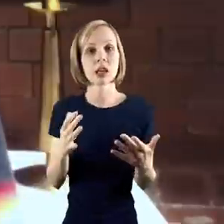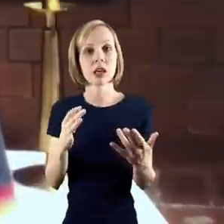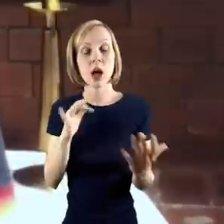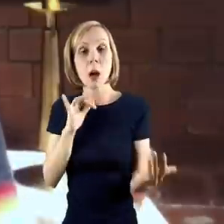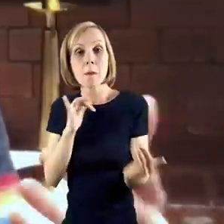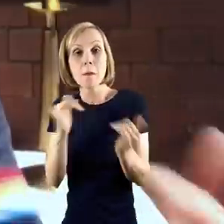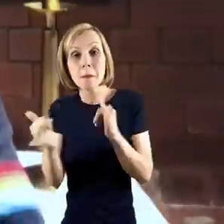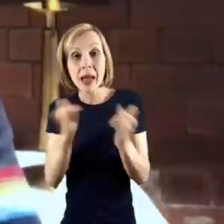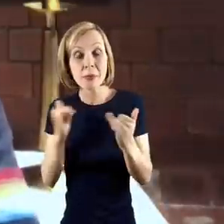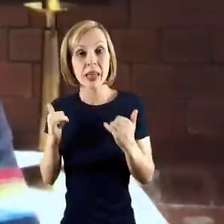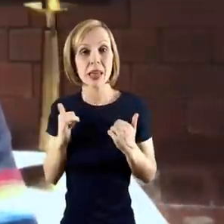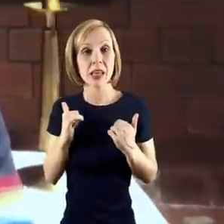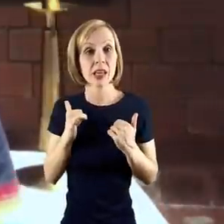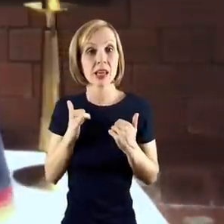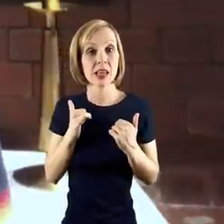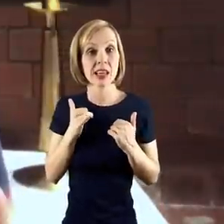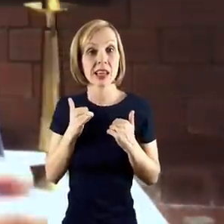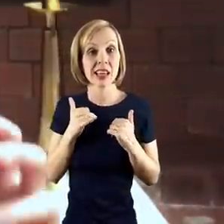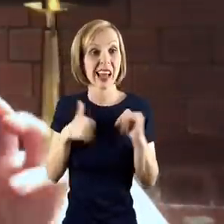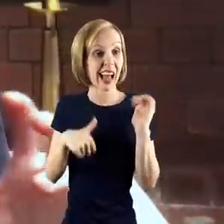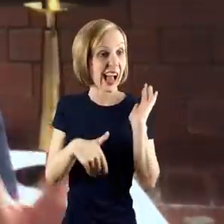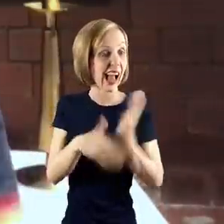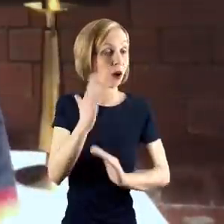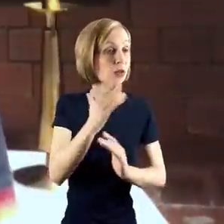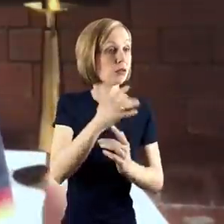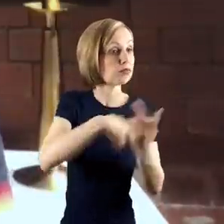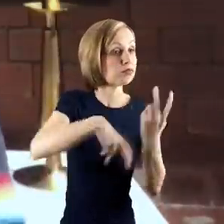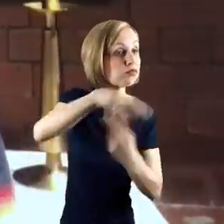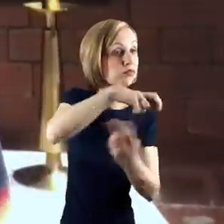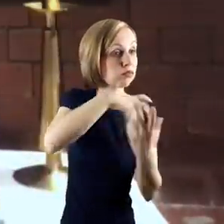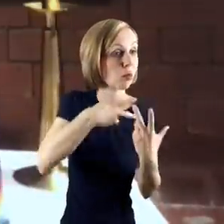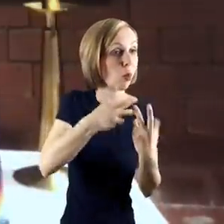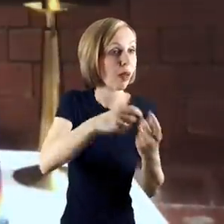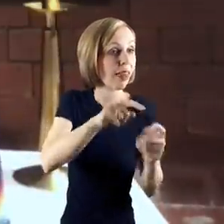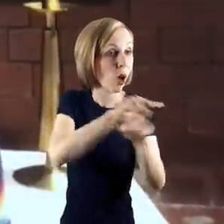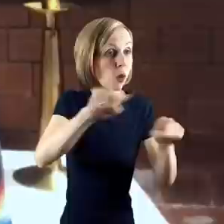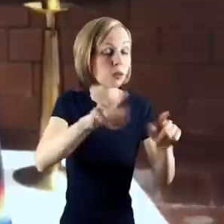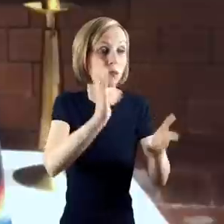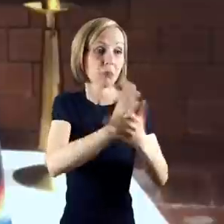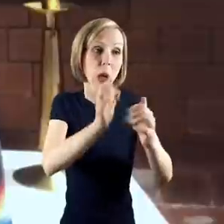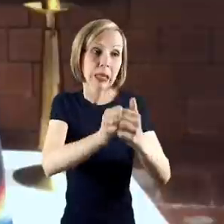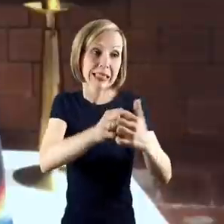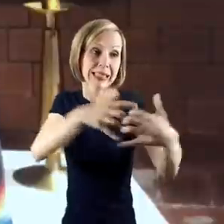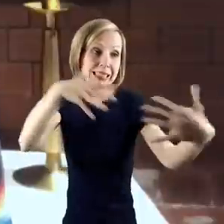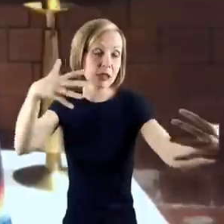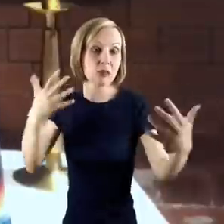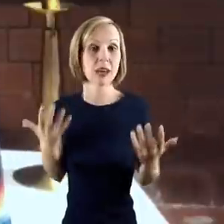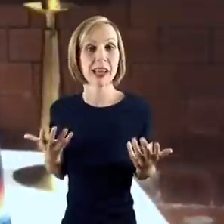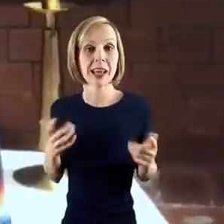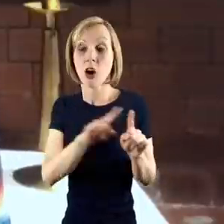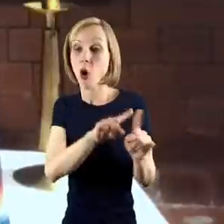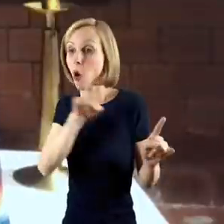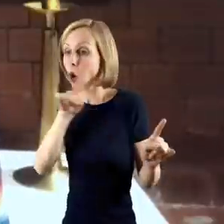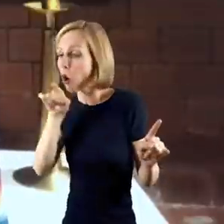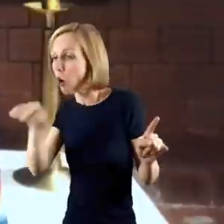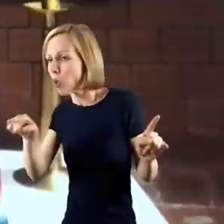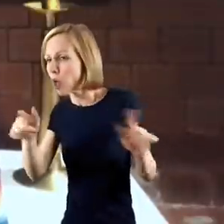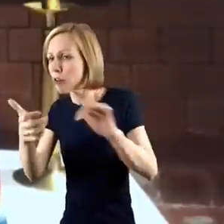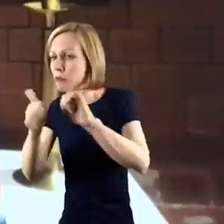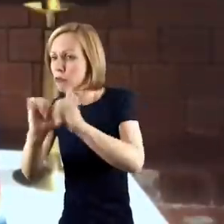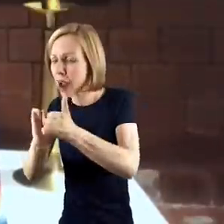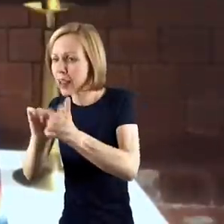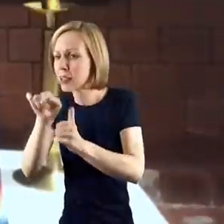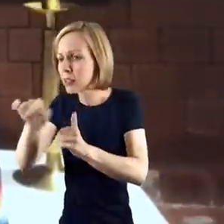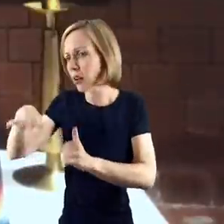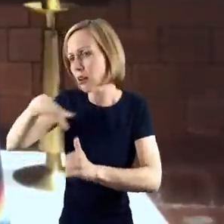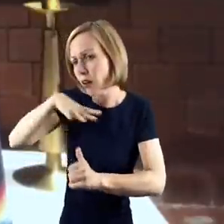Whether we're going out and spending time with people we might profoundly disagree with, or whether we're taking time to listen